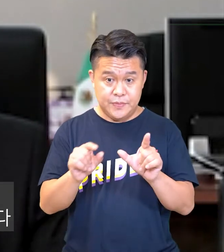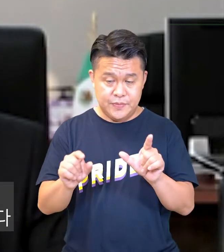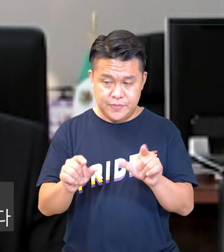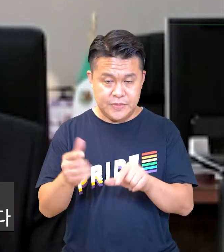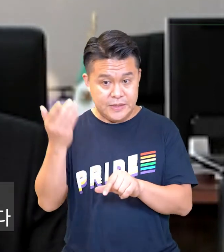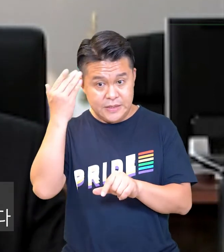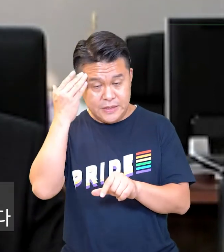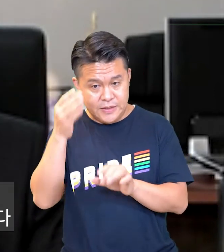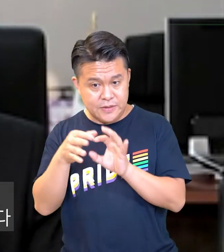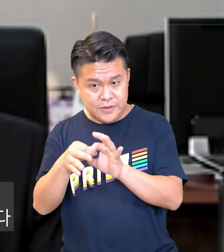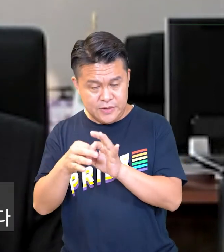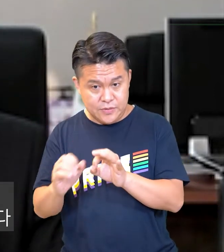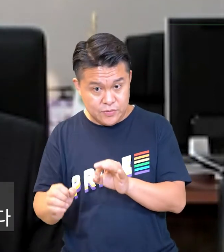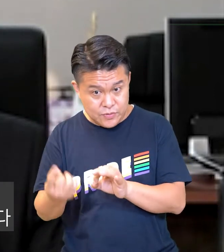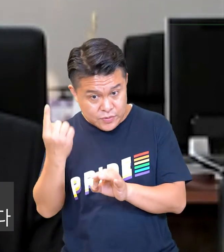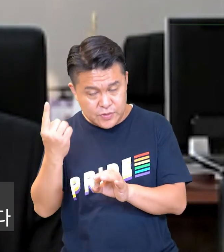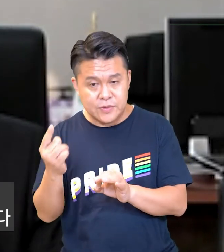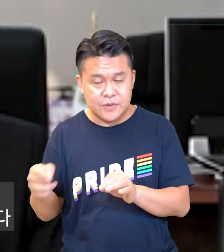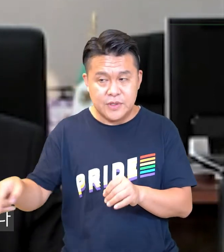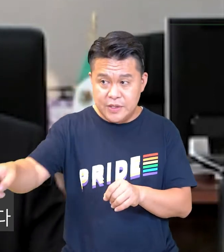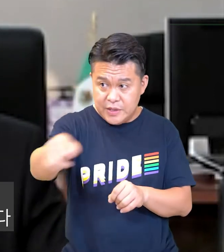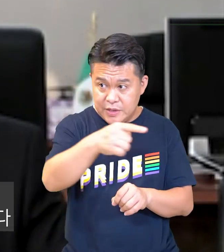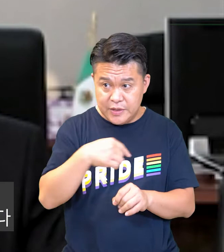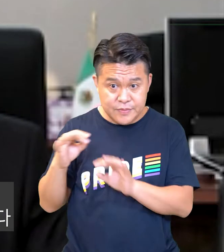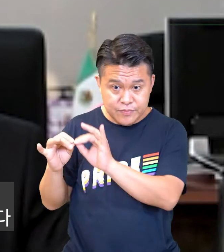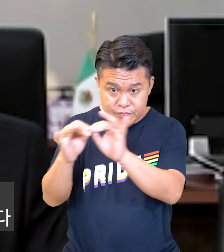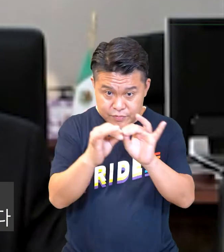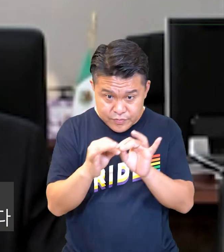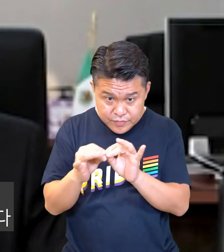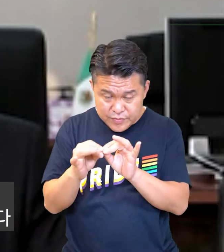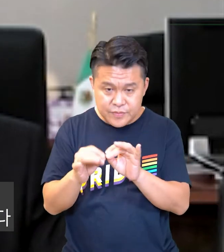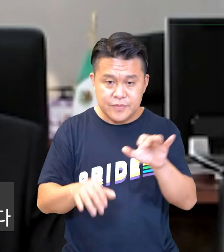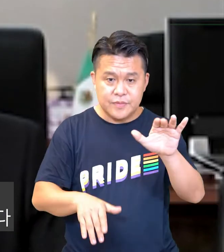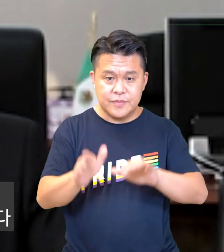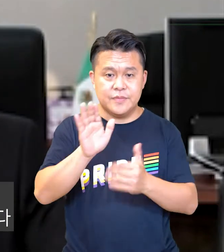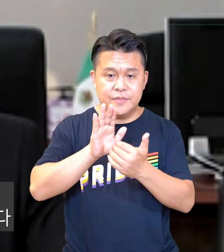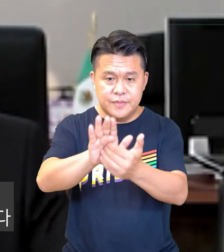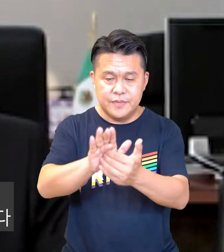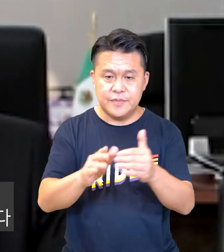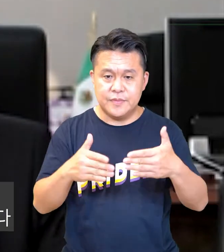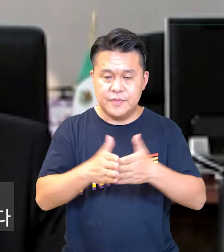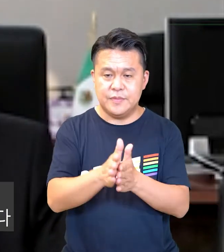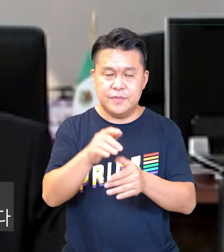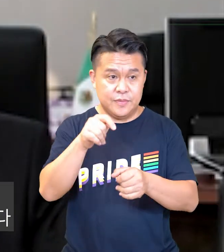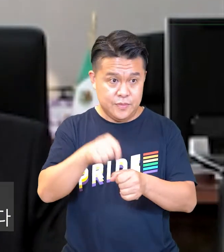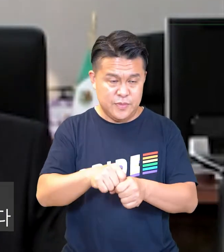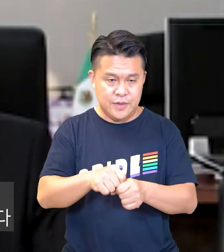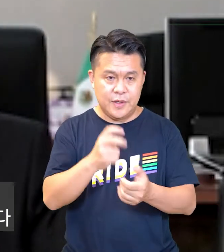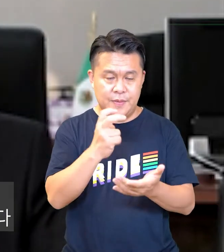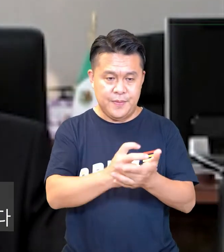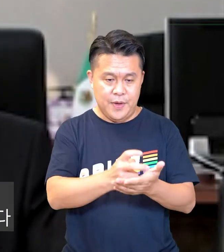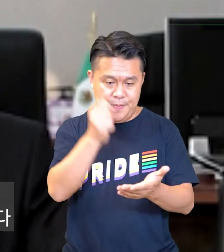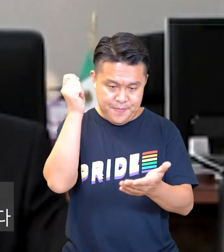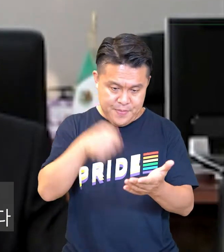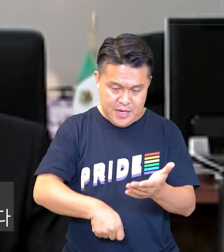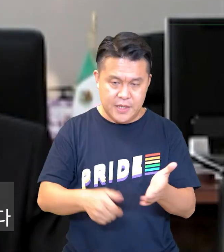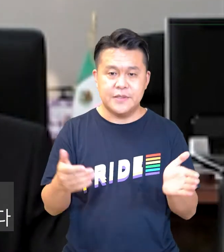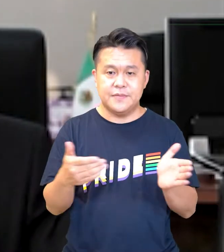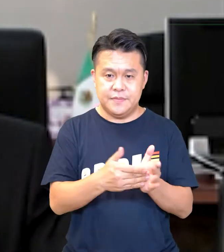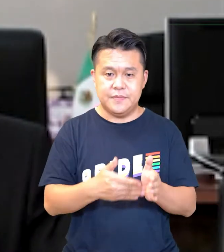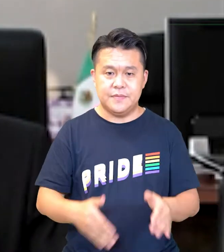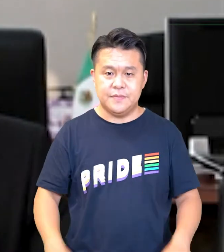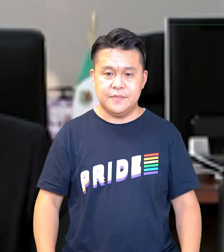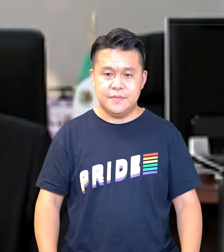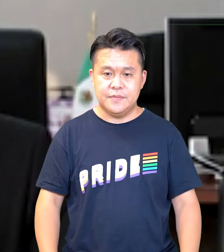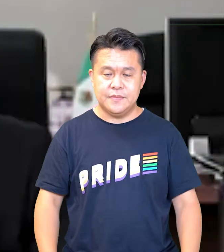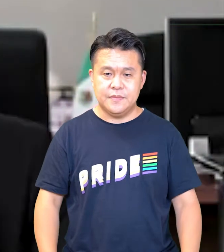minimal common sense coincidence, the law to prevent and eliminate discrimination was drafted.